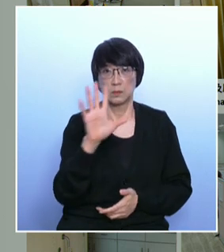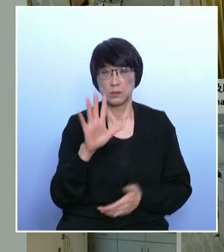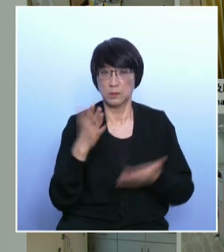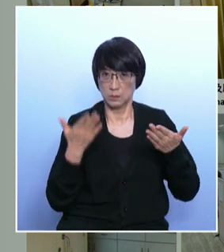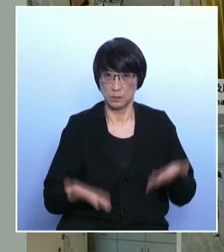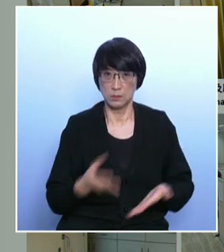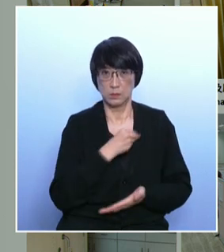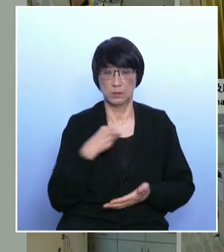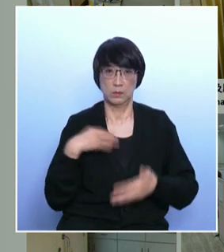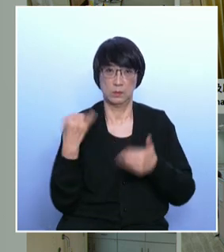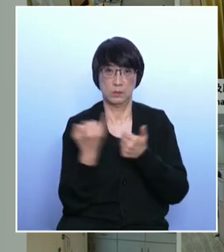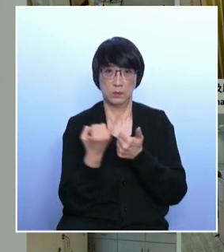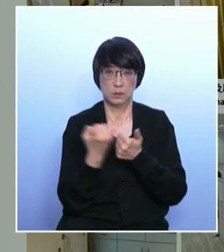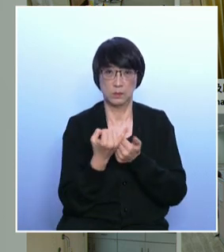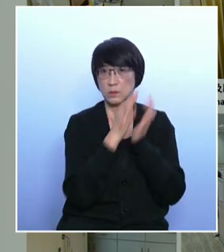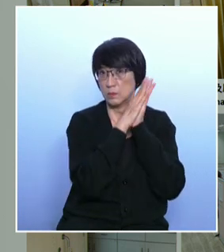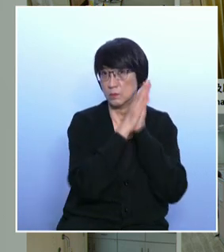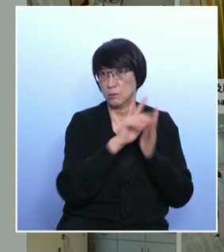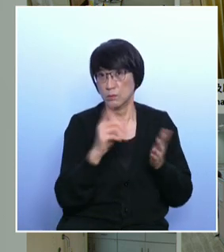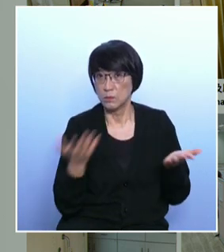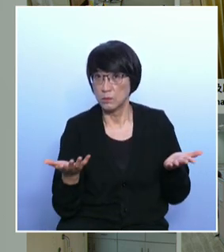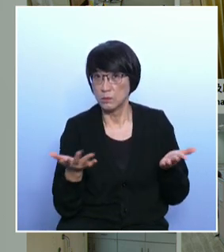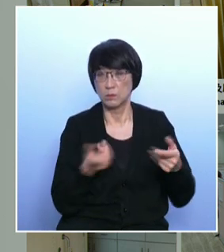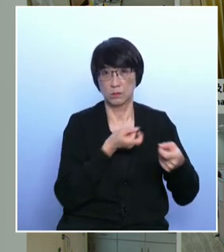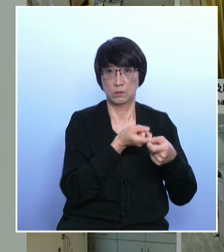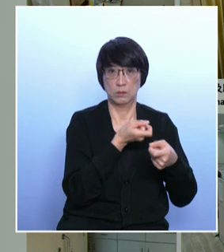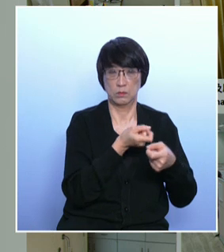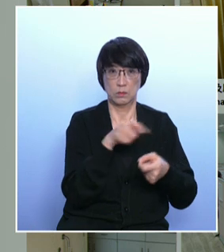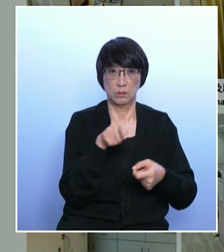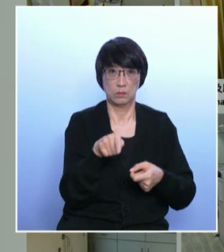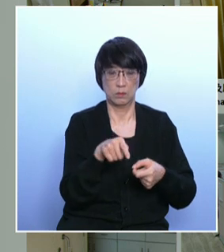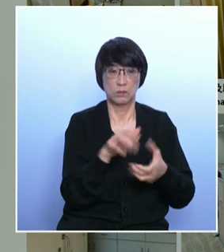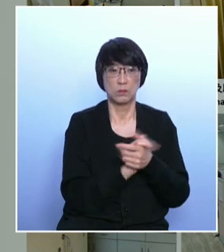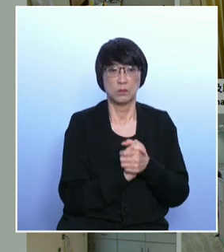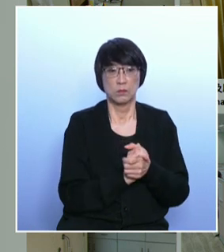now we are admitting 325 medical students on an annual basis.